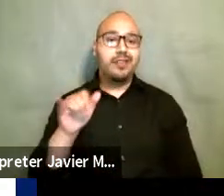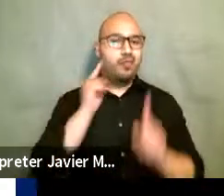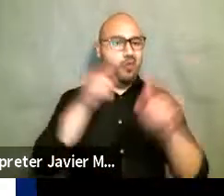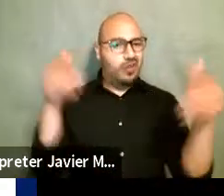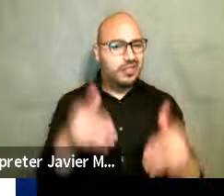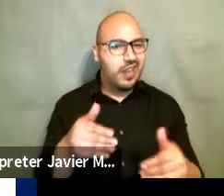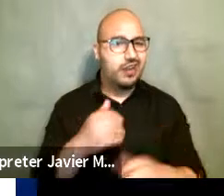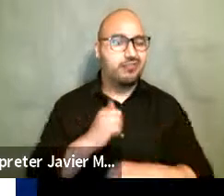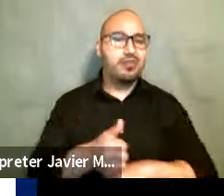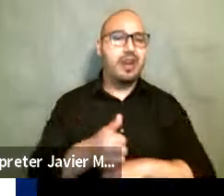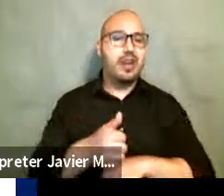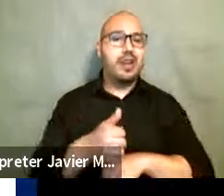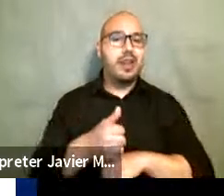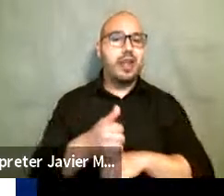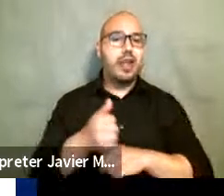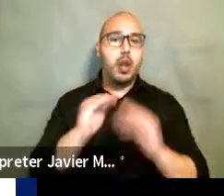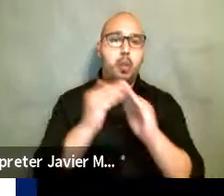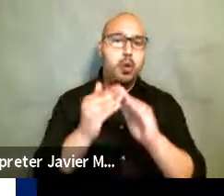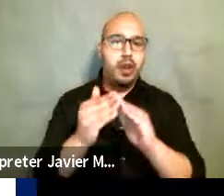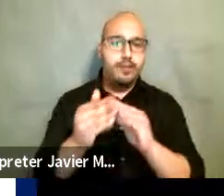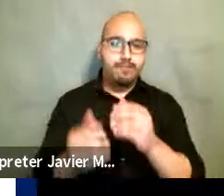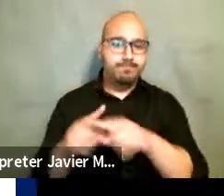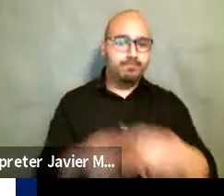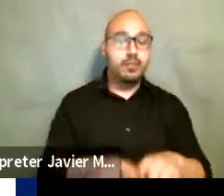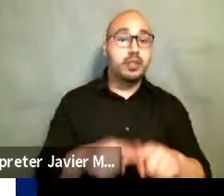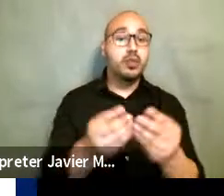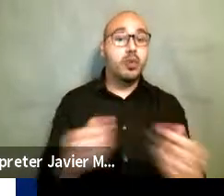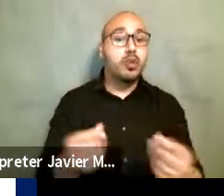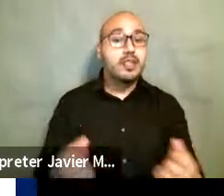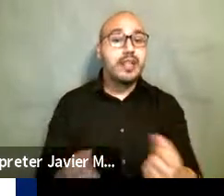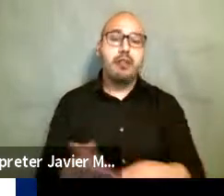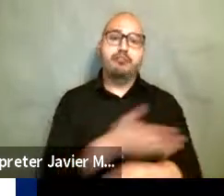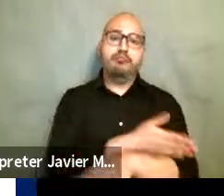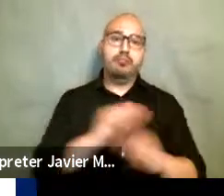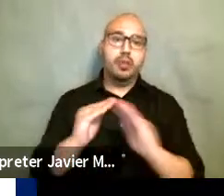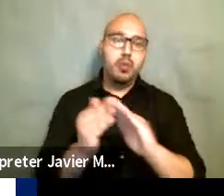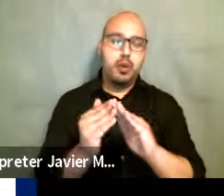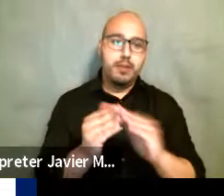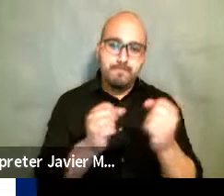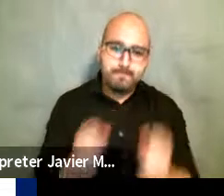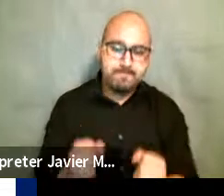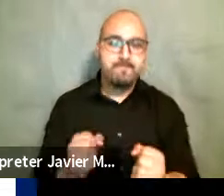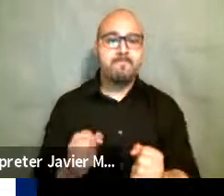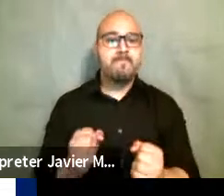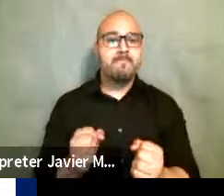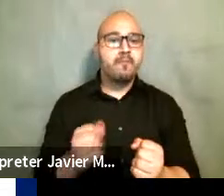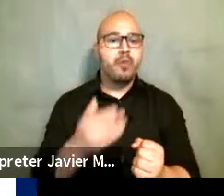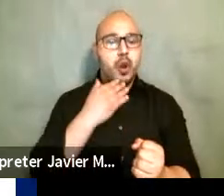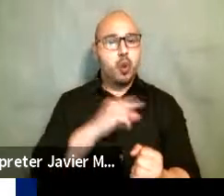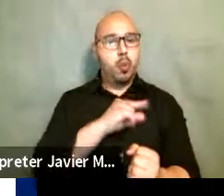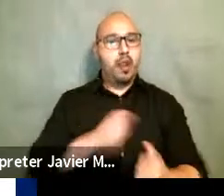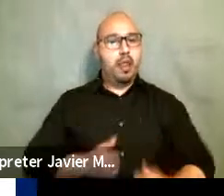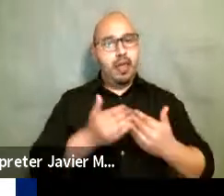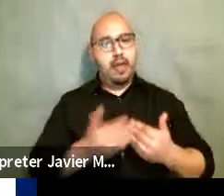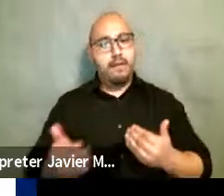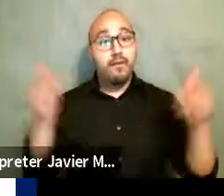and community-led solutions that strengthen the community for cornerstones for a good quality of life,